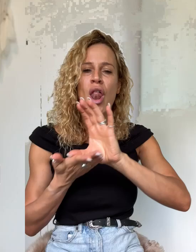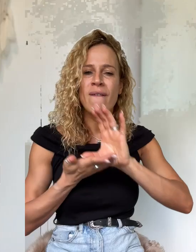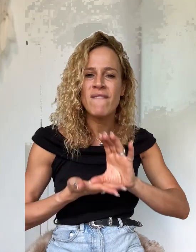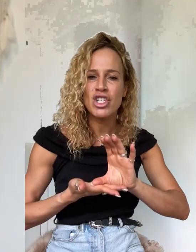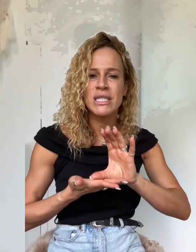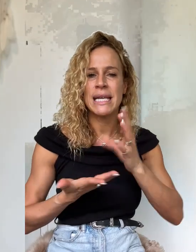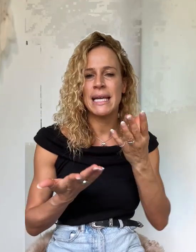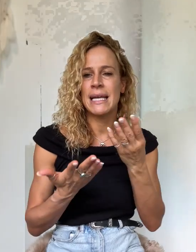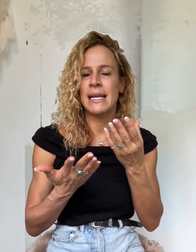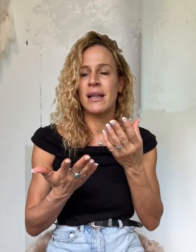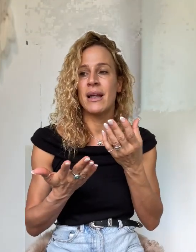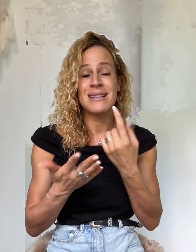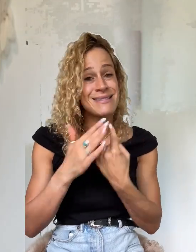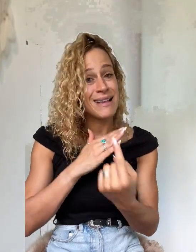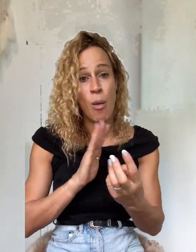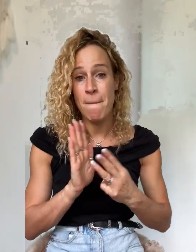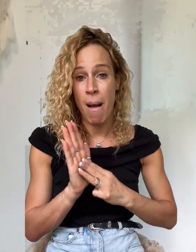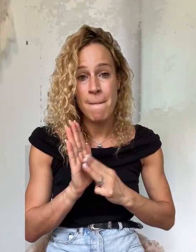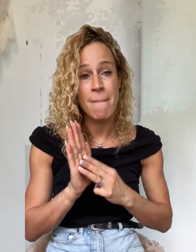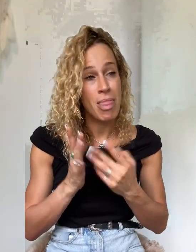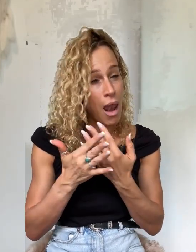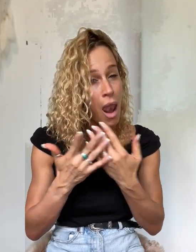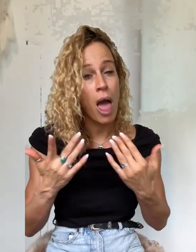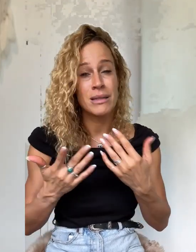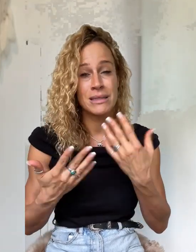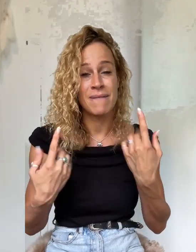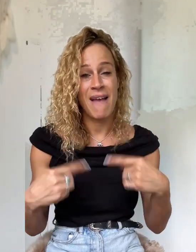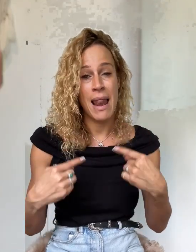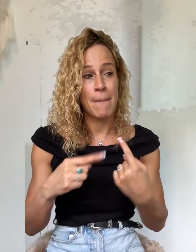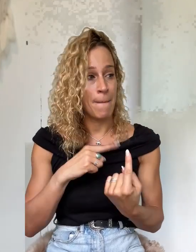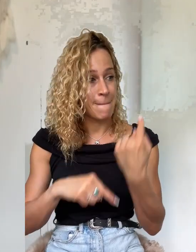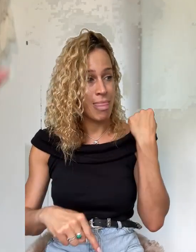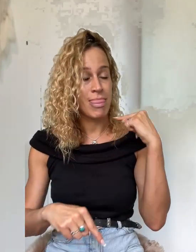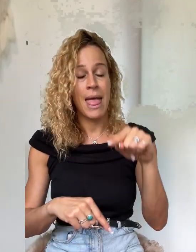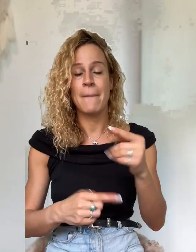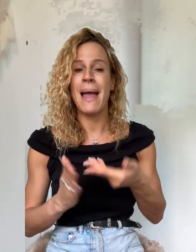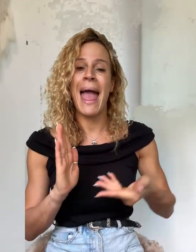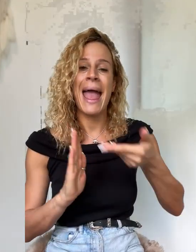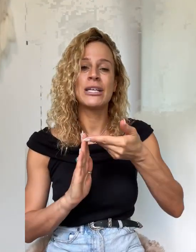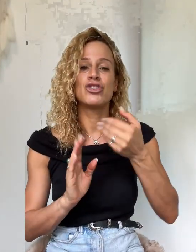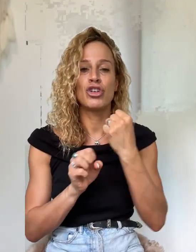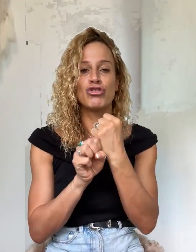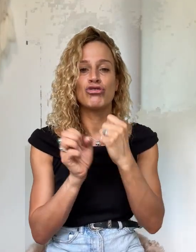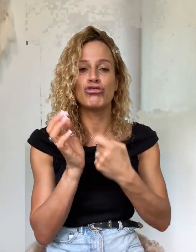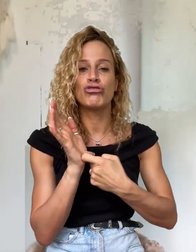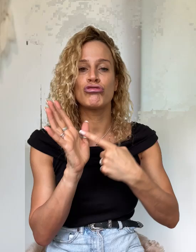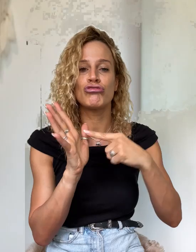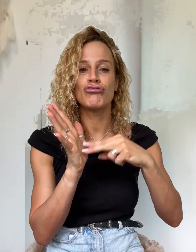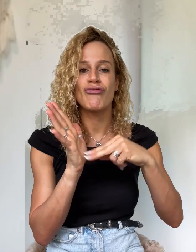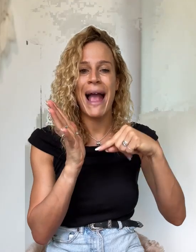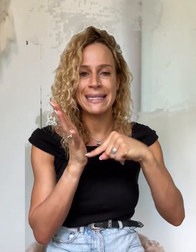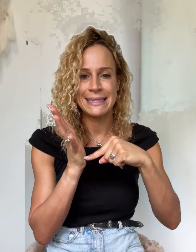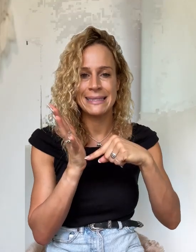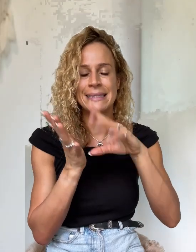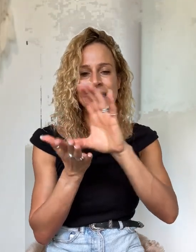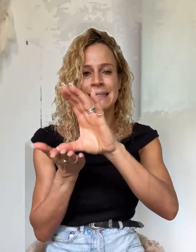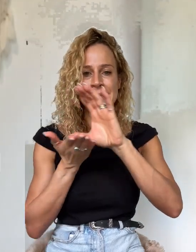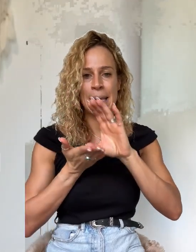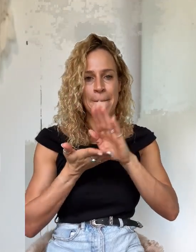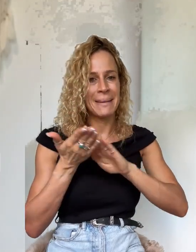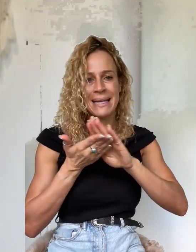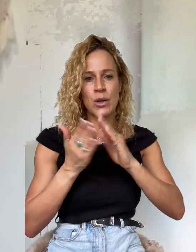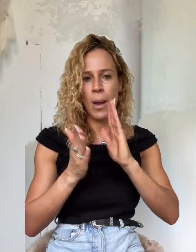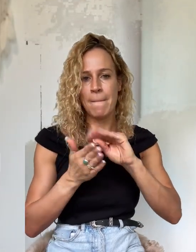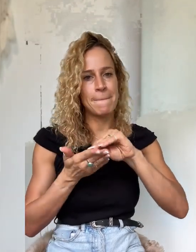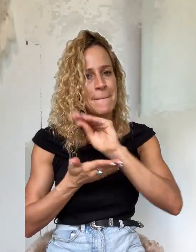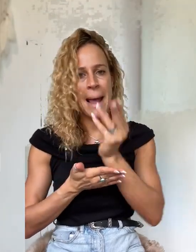loans, the grants, etc. If you're a single mom, there was back then some extra grants